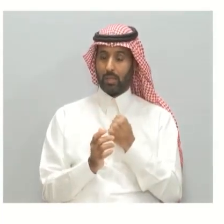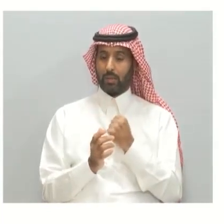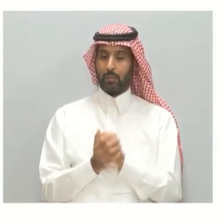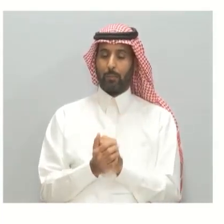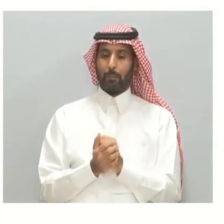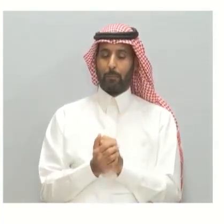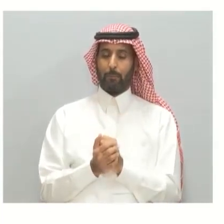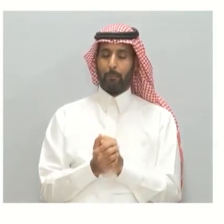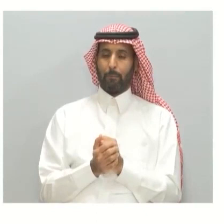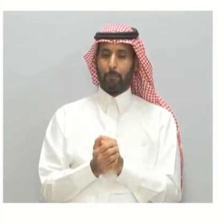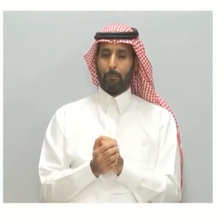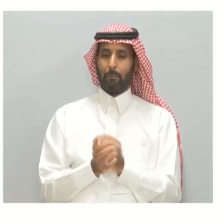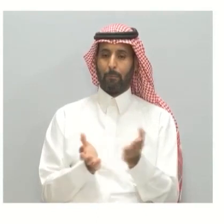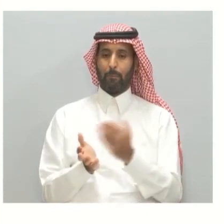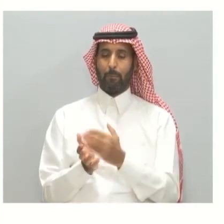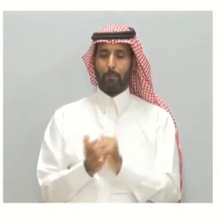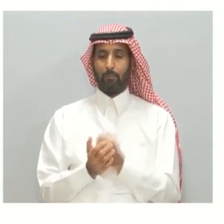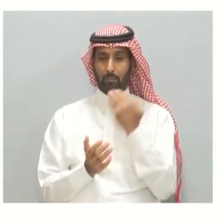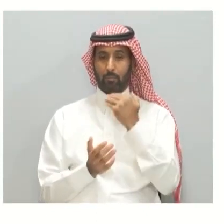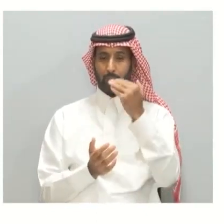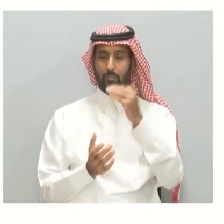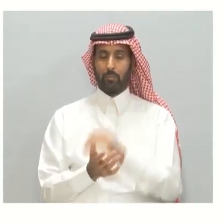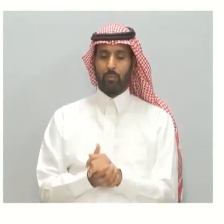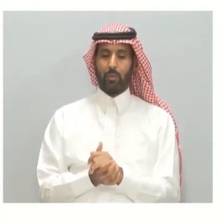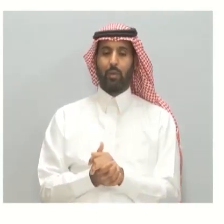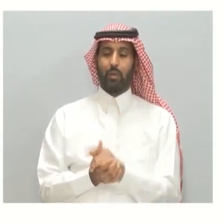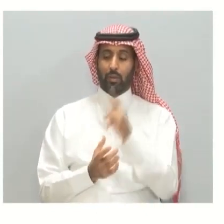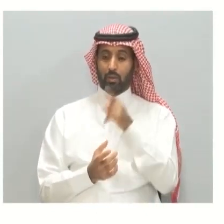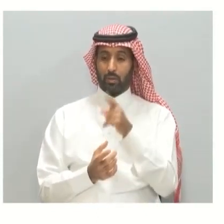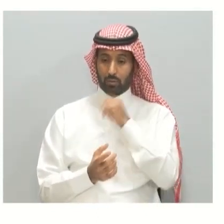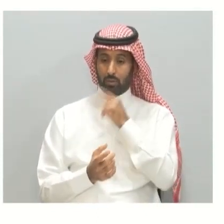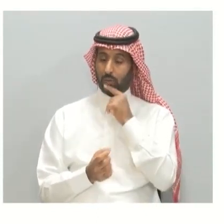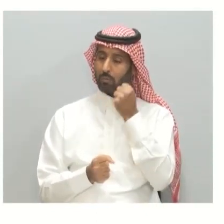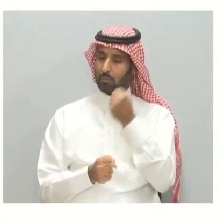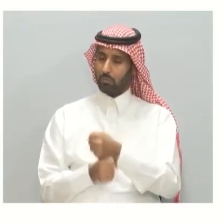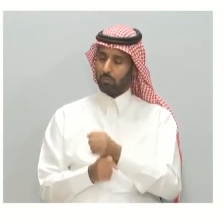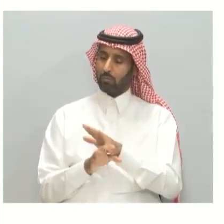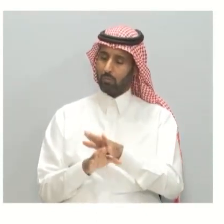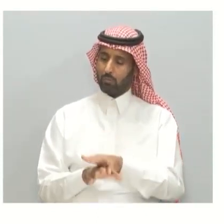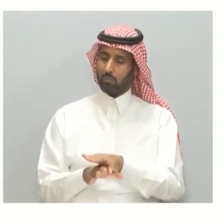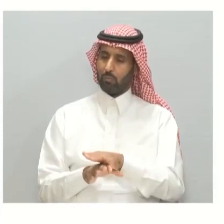article? Let's check the answer together. He should be patient, methodical,